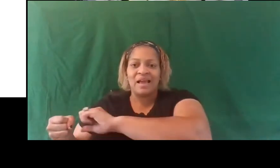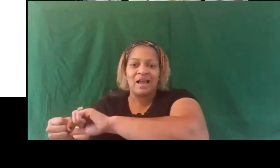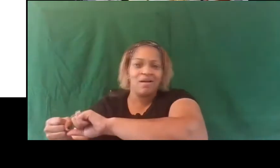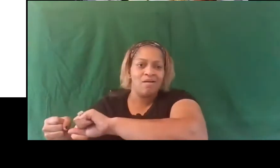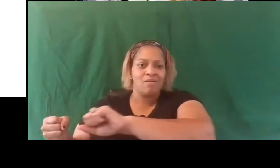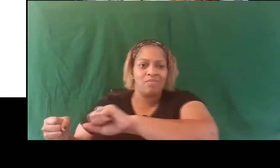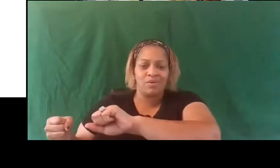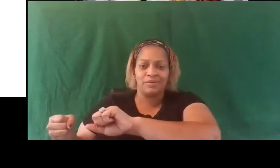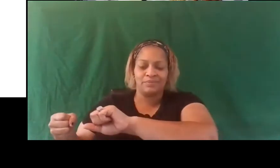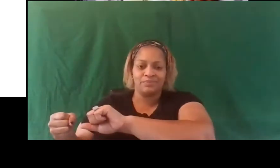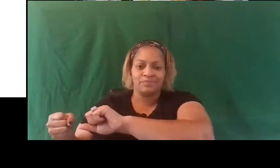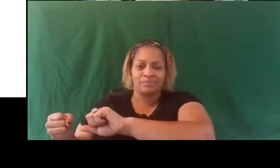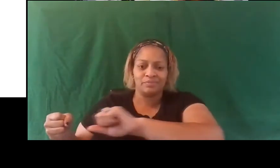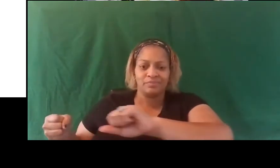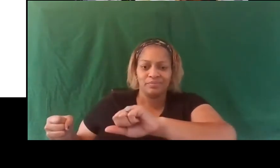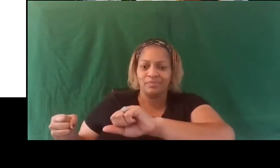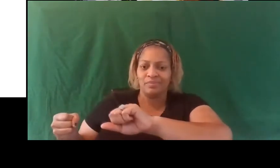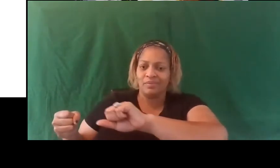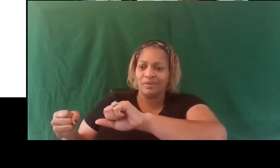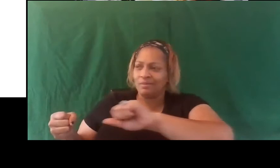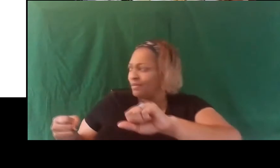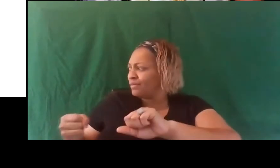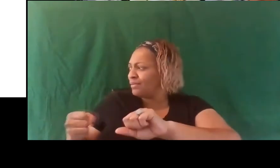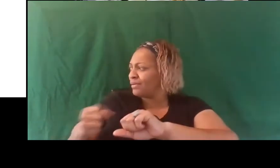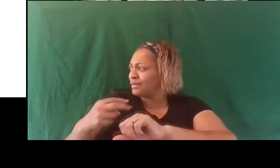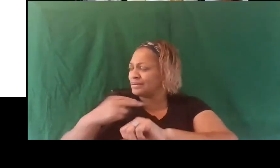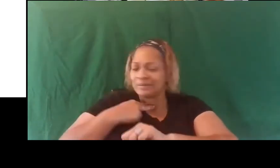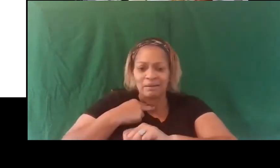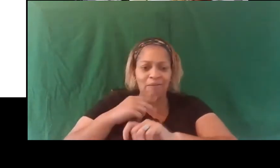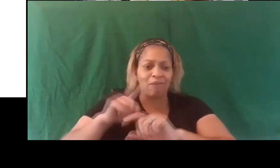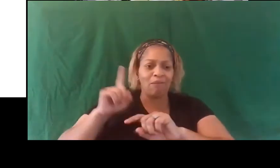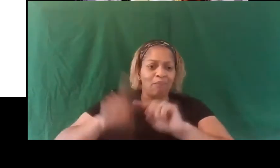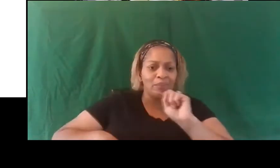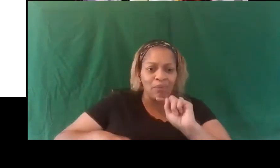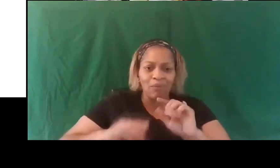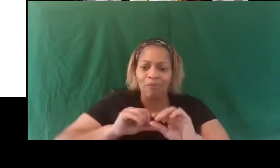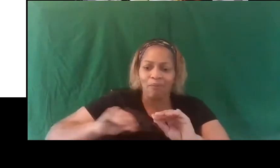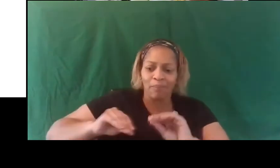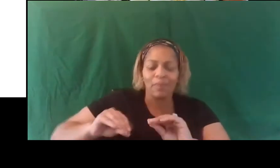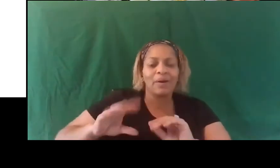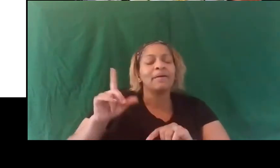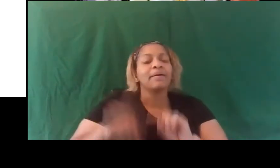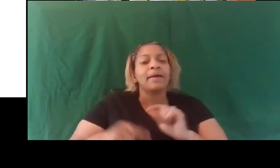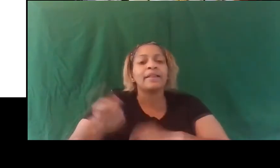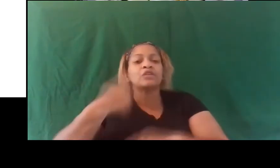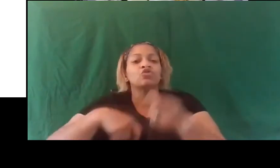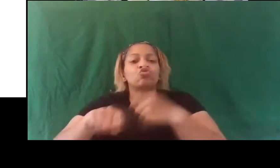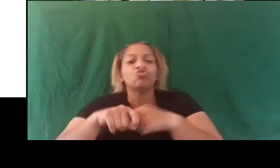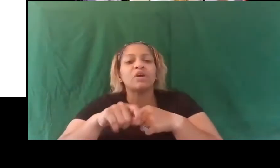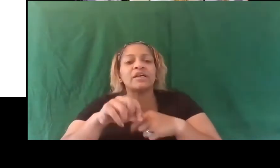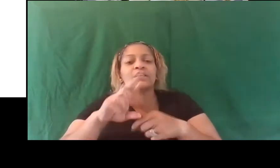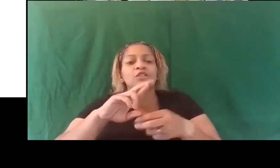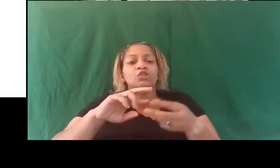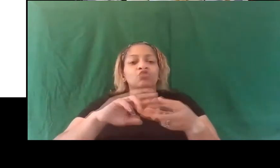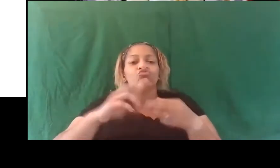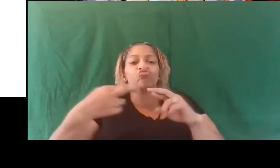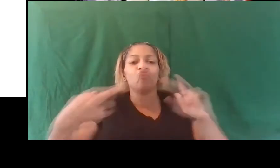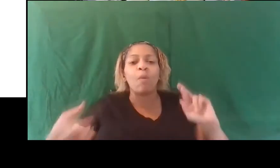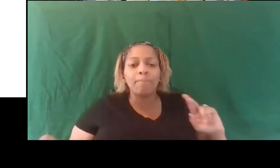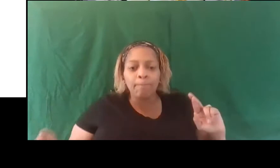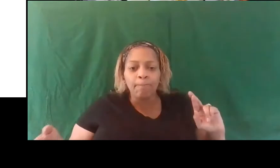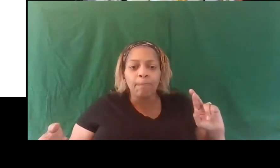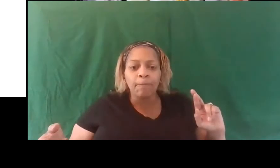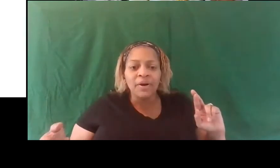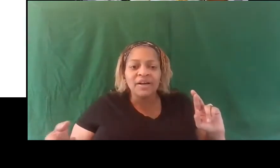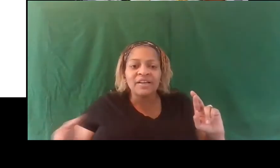they just swap it out and they're like, we're going to use the chain for something else. We use a rope now. And the rope the elephants had, it's